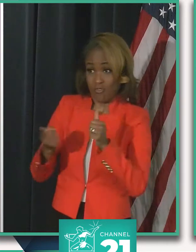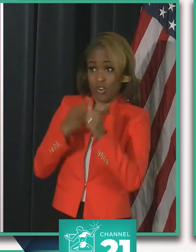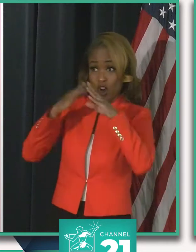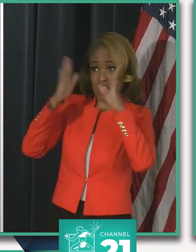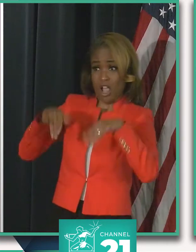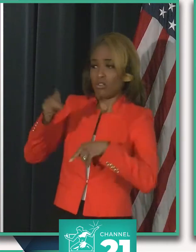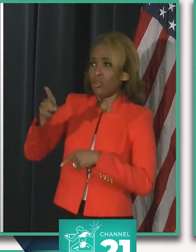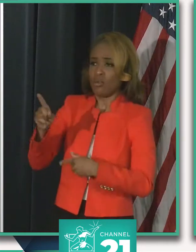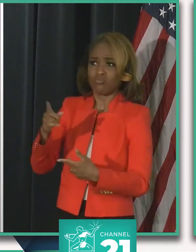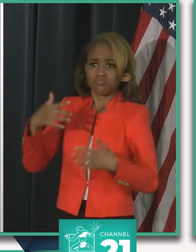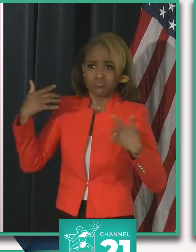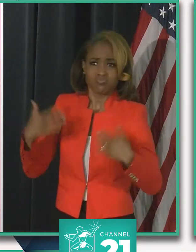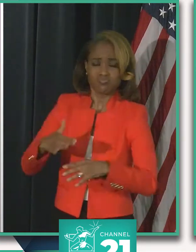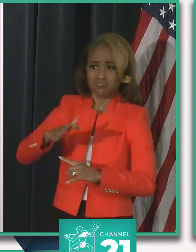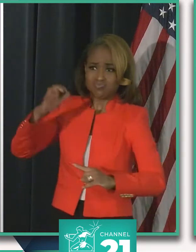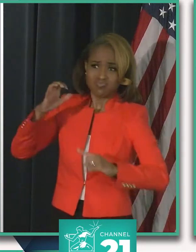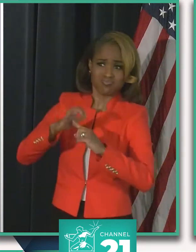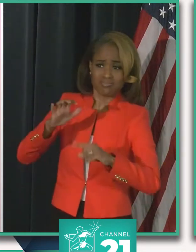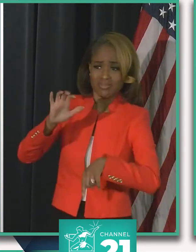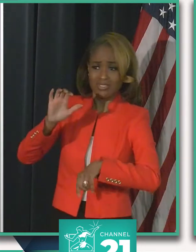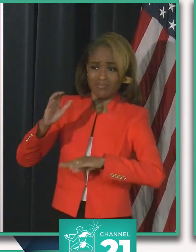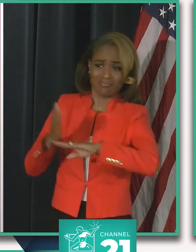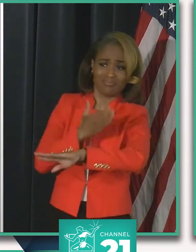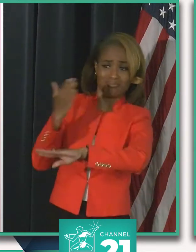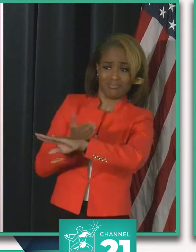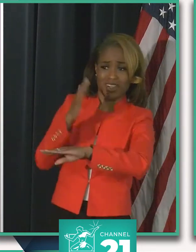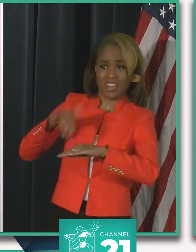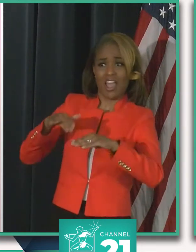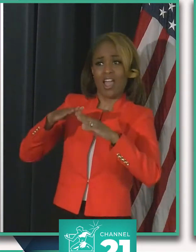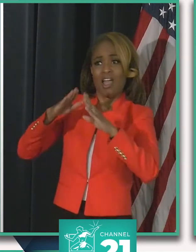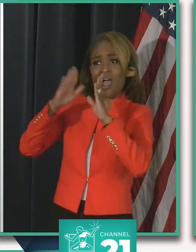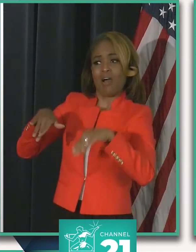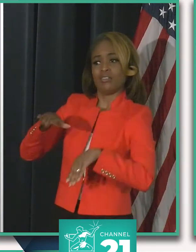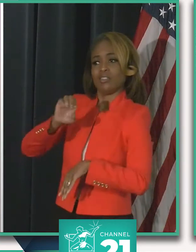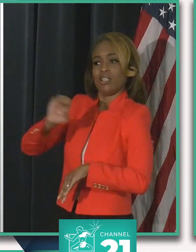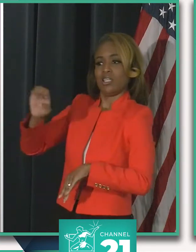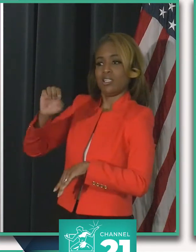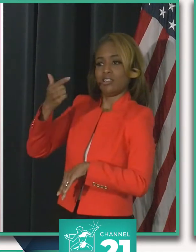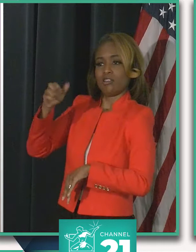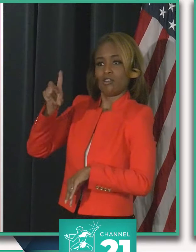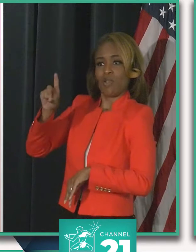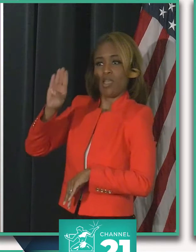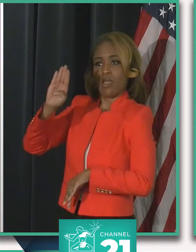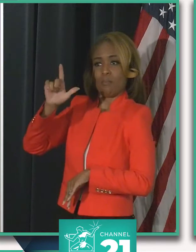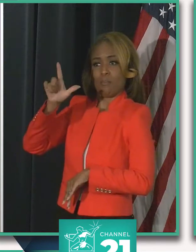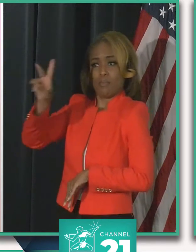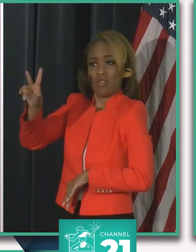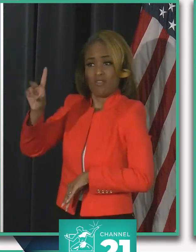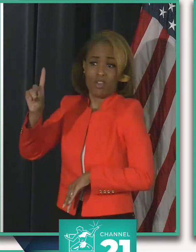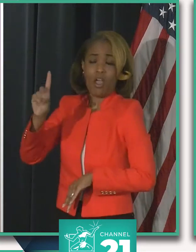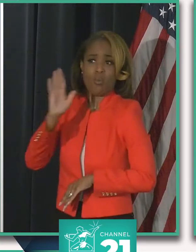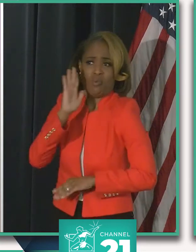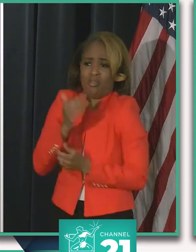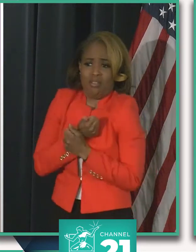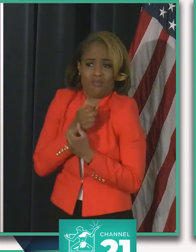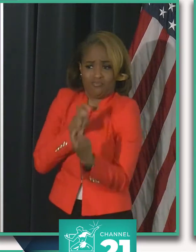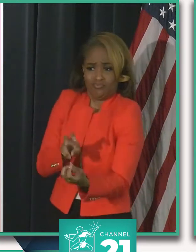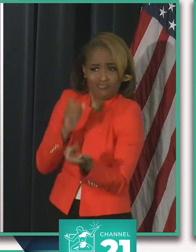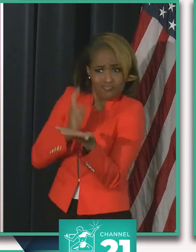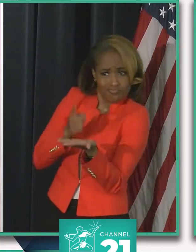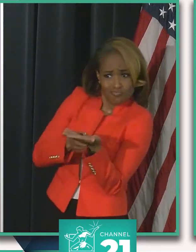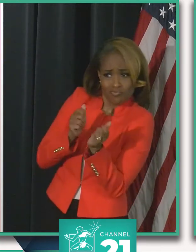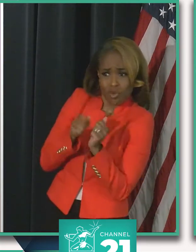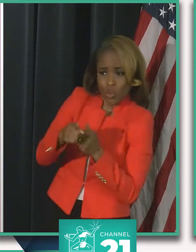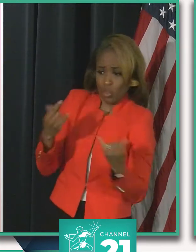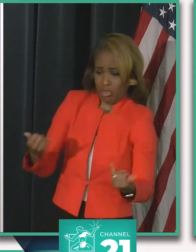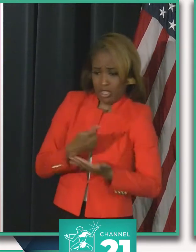did a phenomenal job on that house on East Grand Boulevard. I'd love to sit down with you this week, next week, and